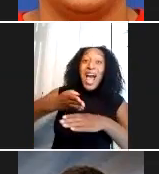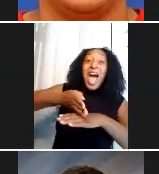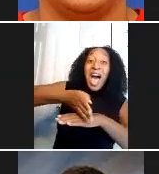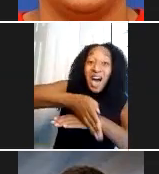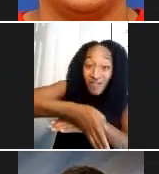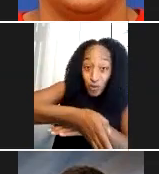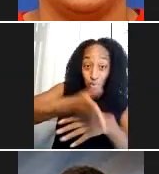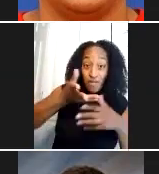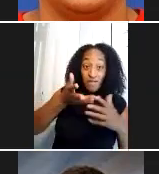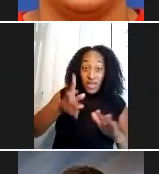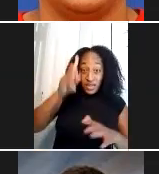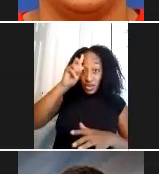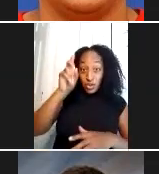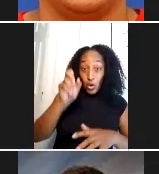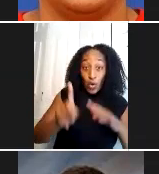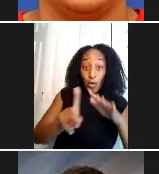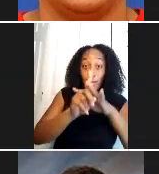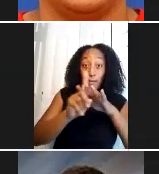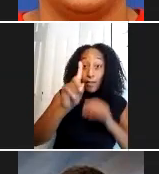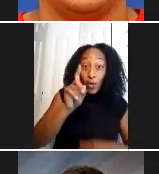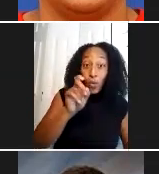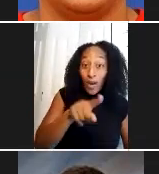that's going to be investigated.